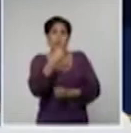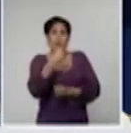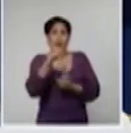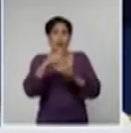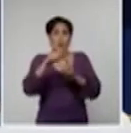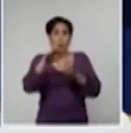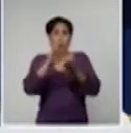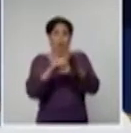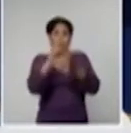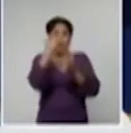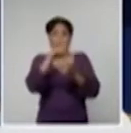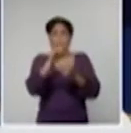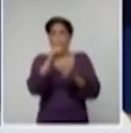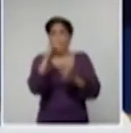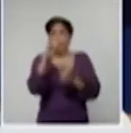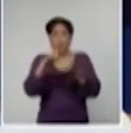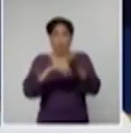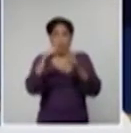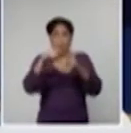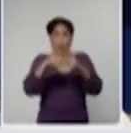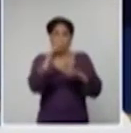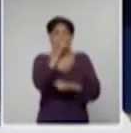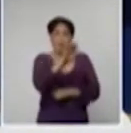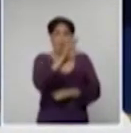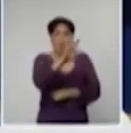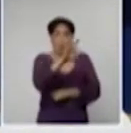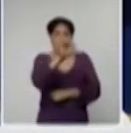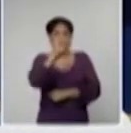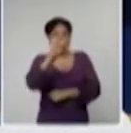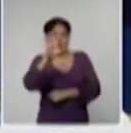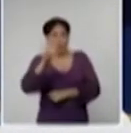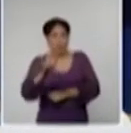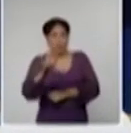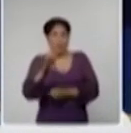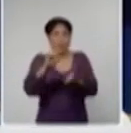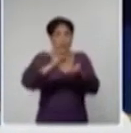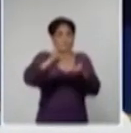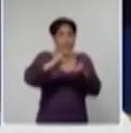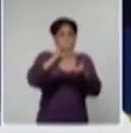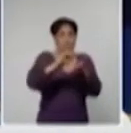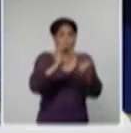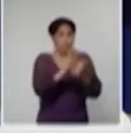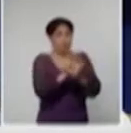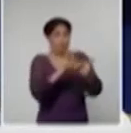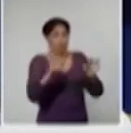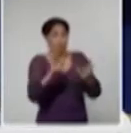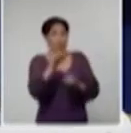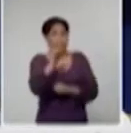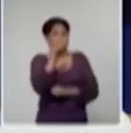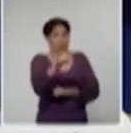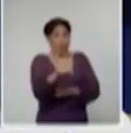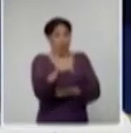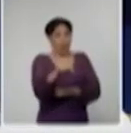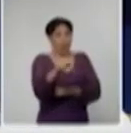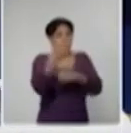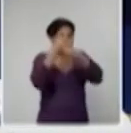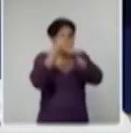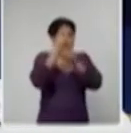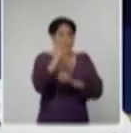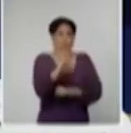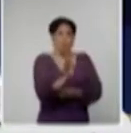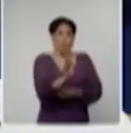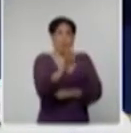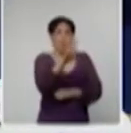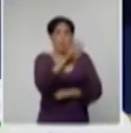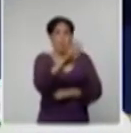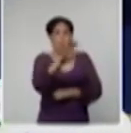470. In Santiago de Cuba, 281. In Villa Claras, 191. At